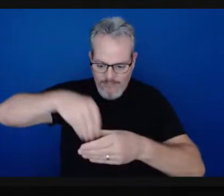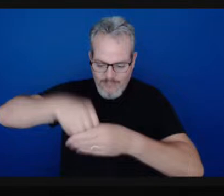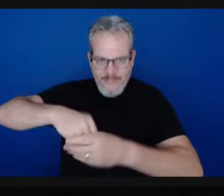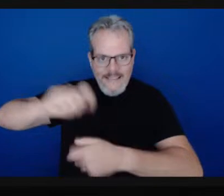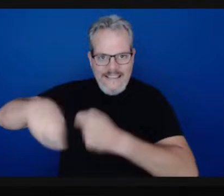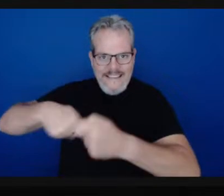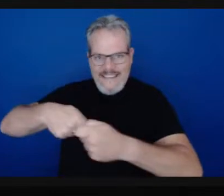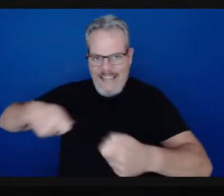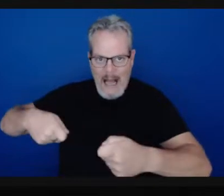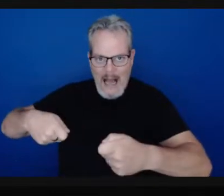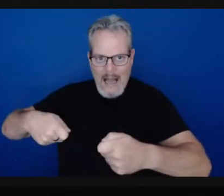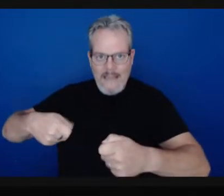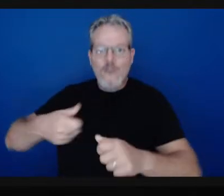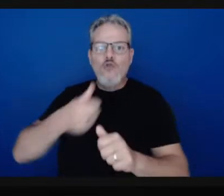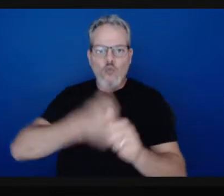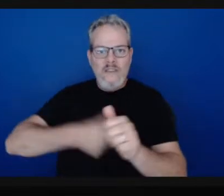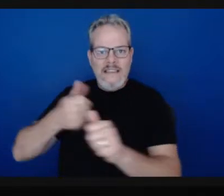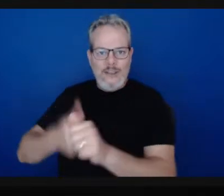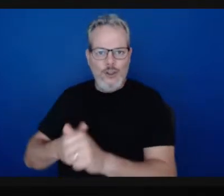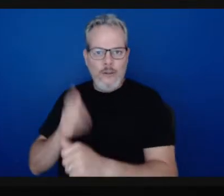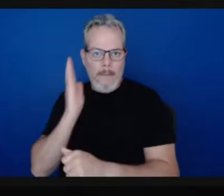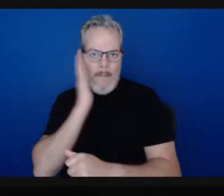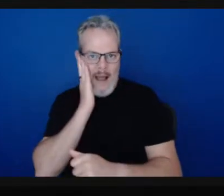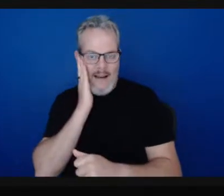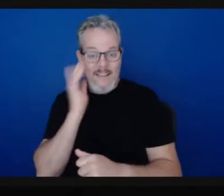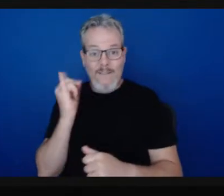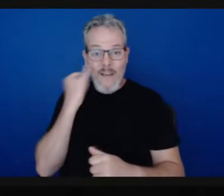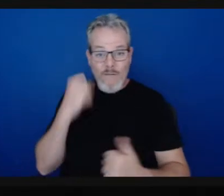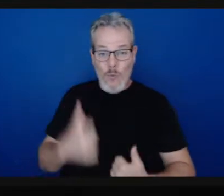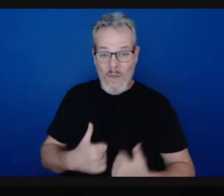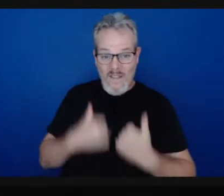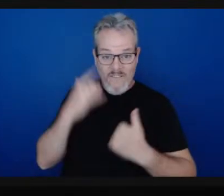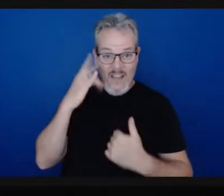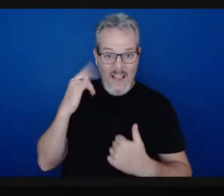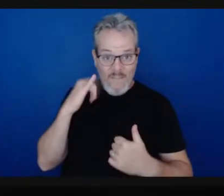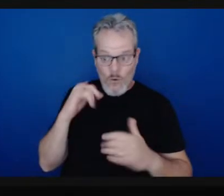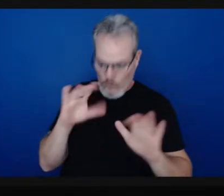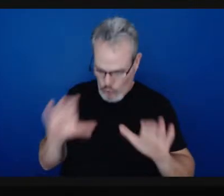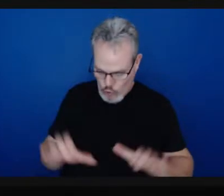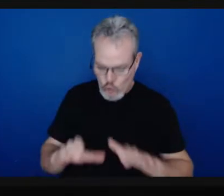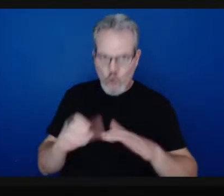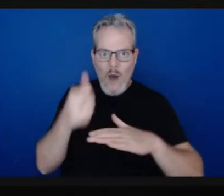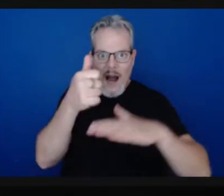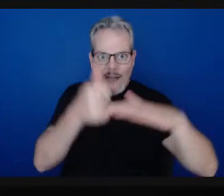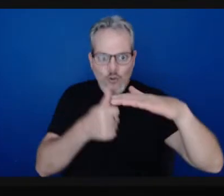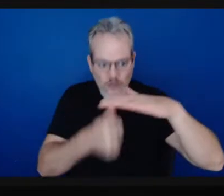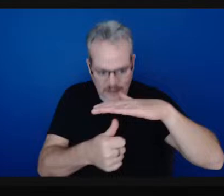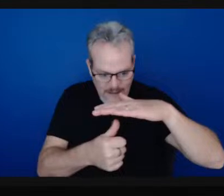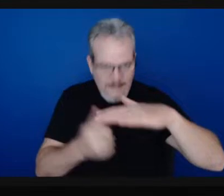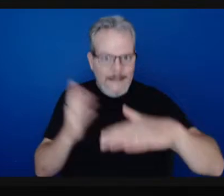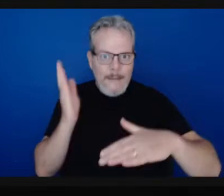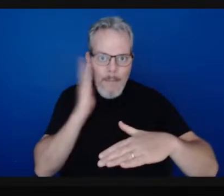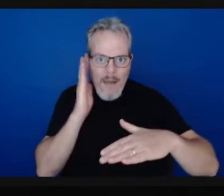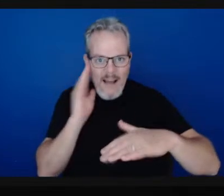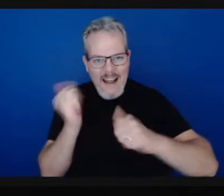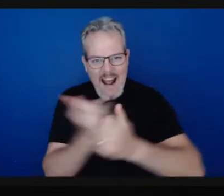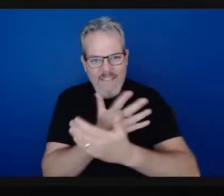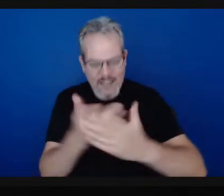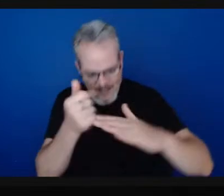That's if you're in California and you're really worried about it, that's what you do. You get under your bed, you know where all your stuff is right away, even if it's